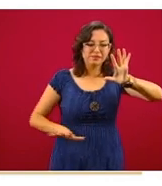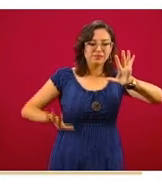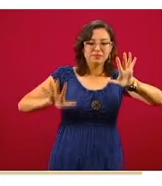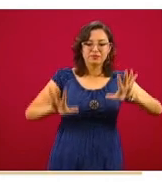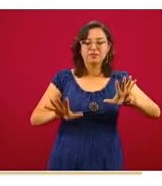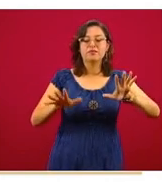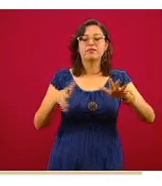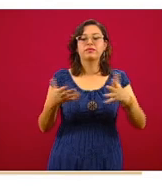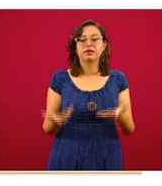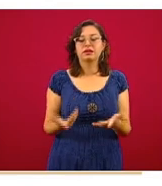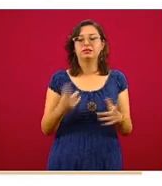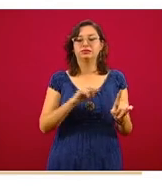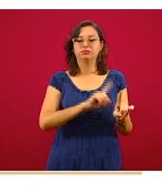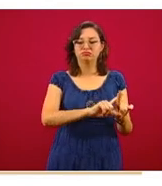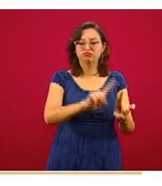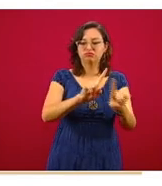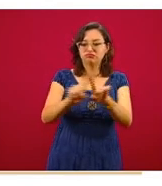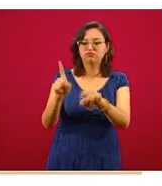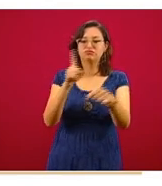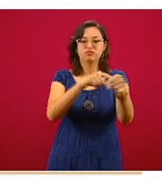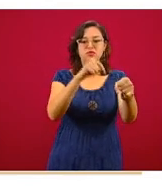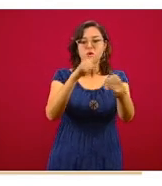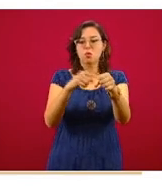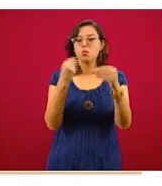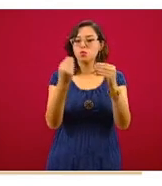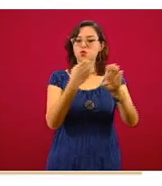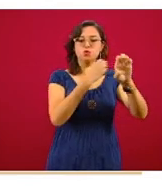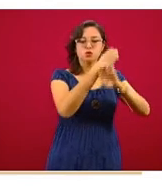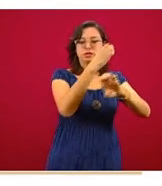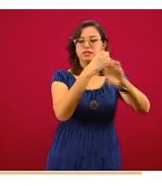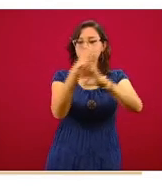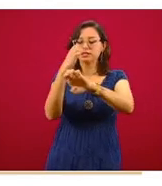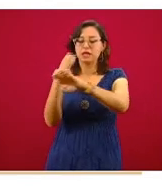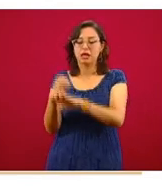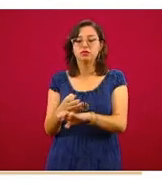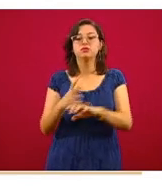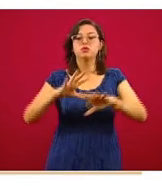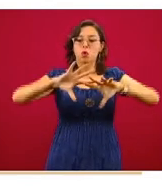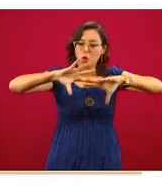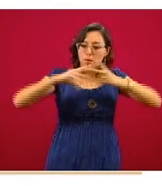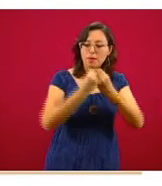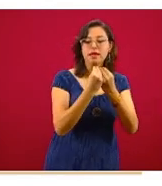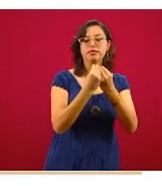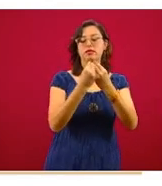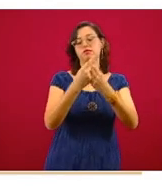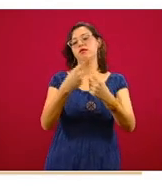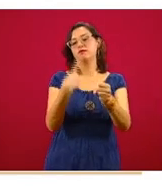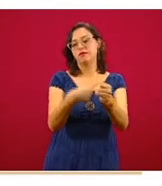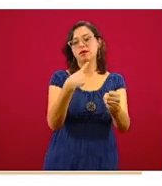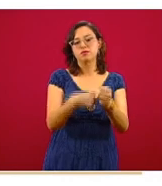pandemic started in our country, and their distribution per state. Of course, we can